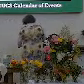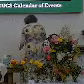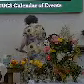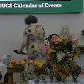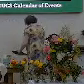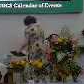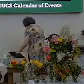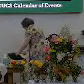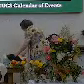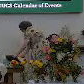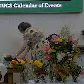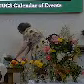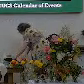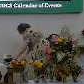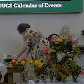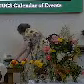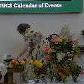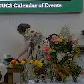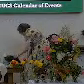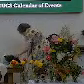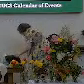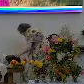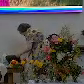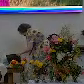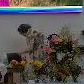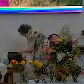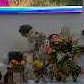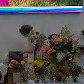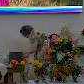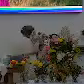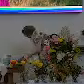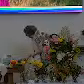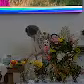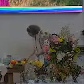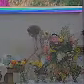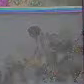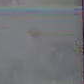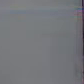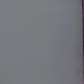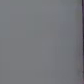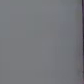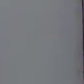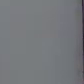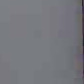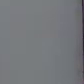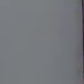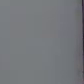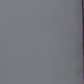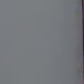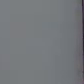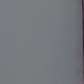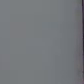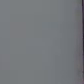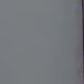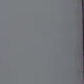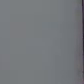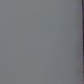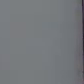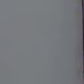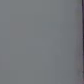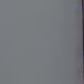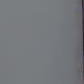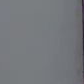At this point, to draw everything into a circle, we need the procession